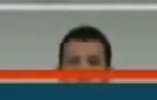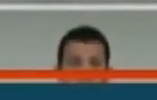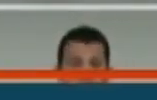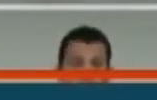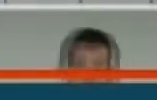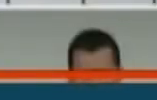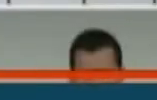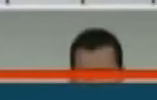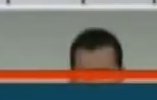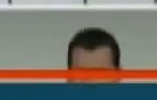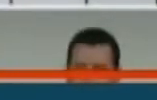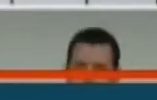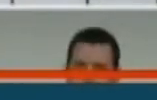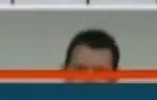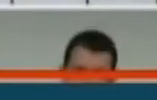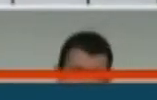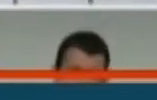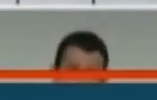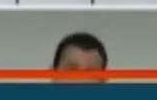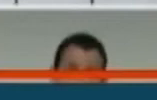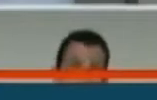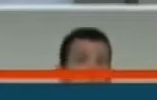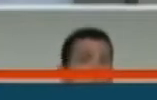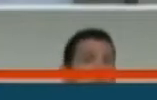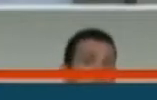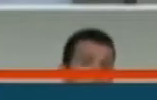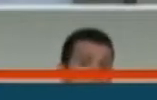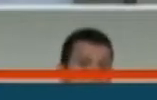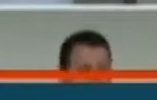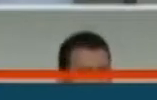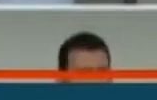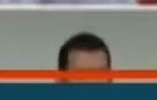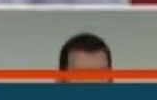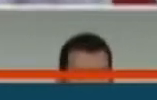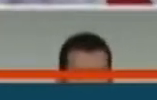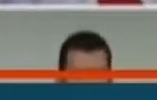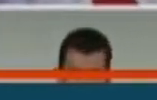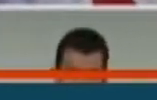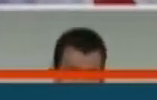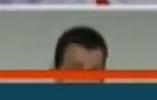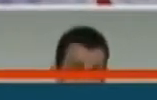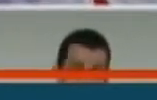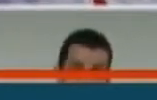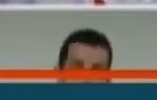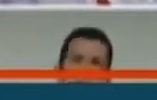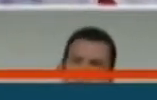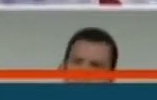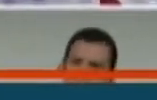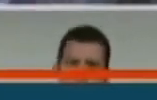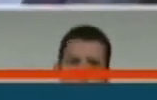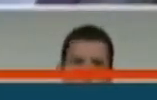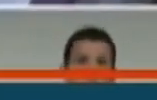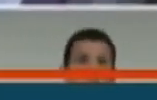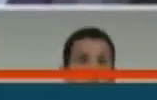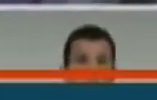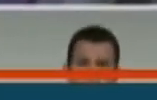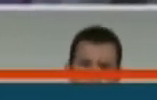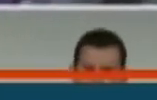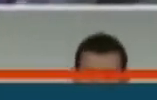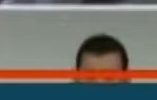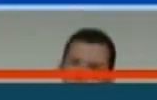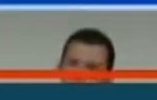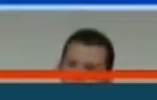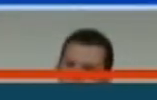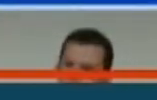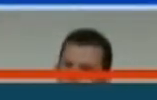intramuscular injection. Cuba was the first country in Latin America and the Caribbean, and also the 30th worldwide, to receive the authorization